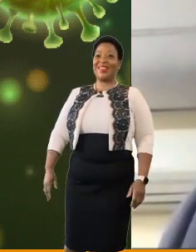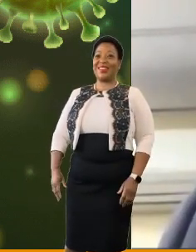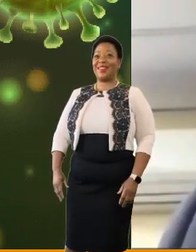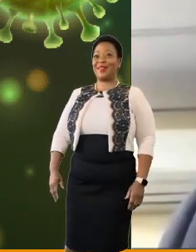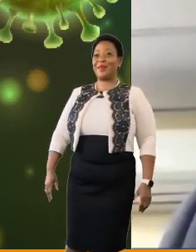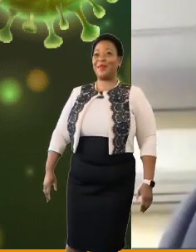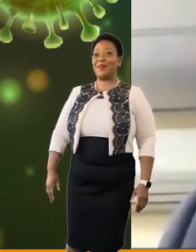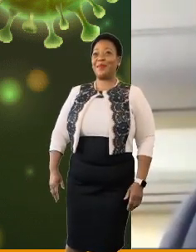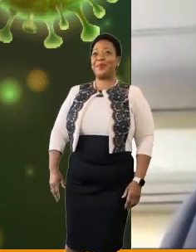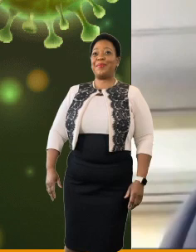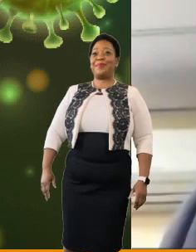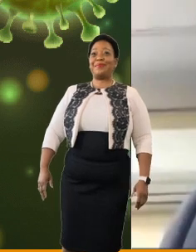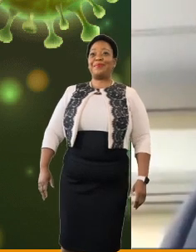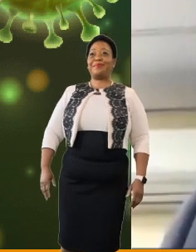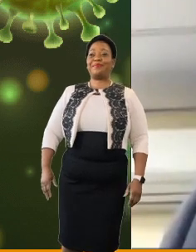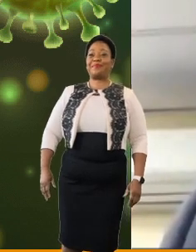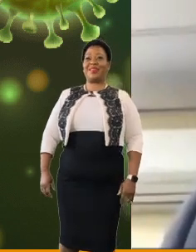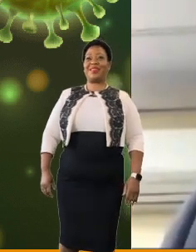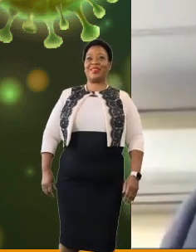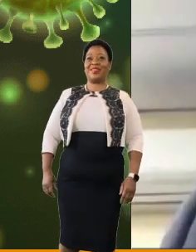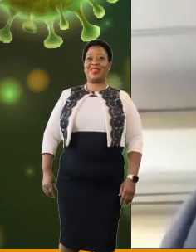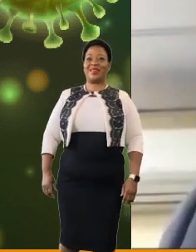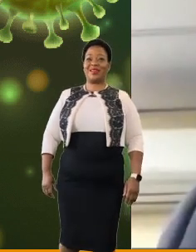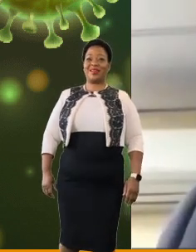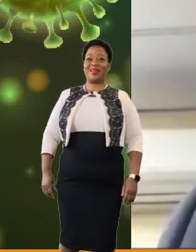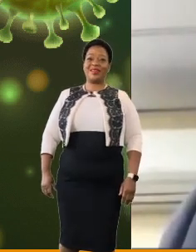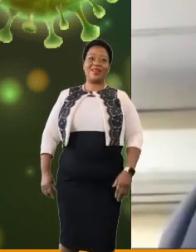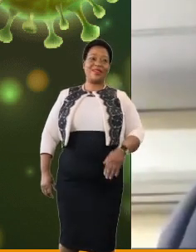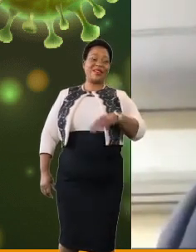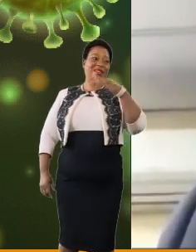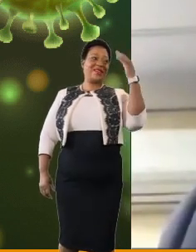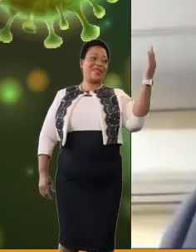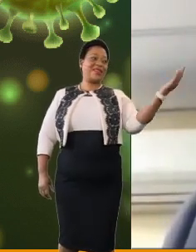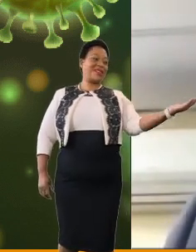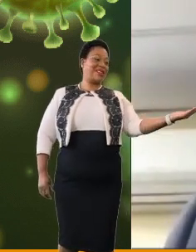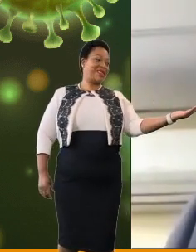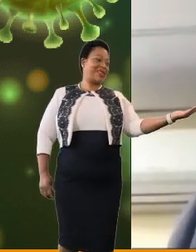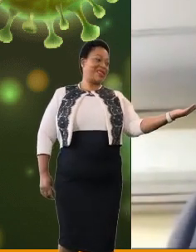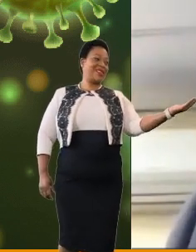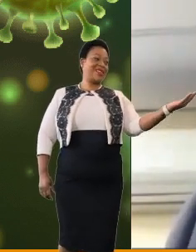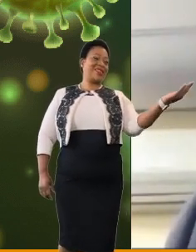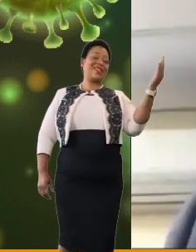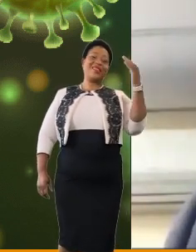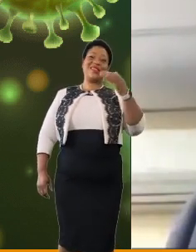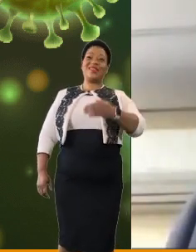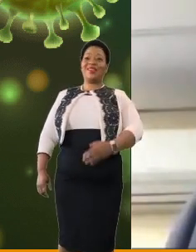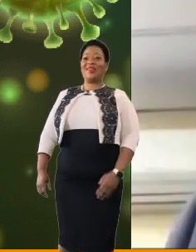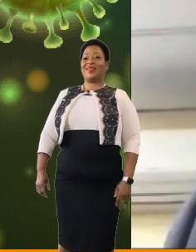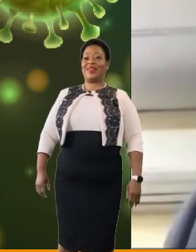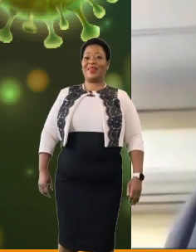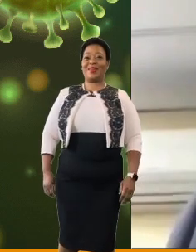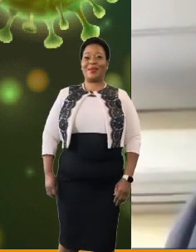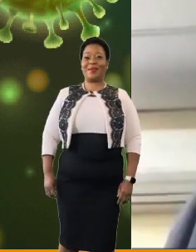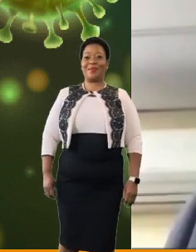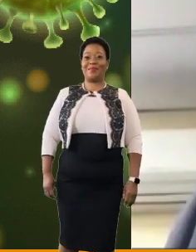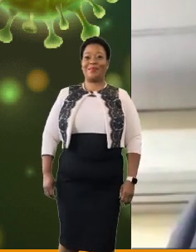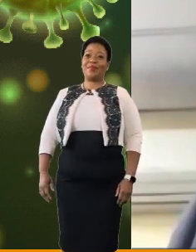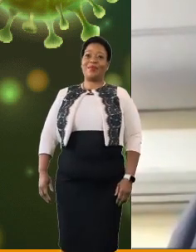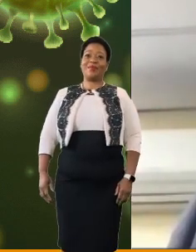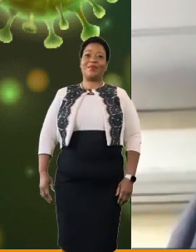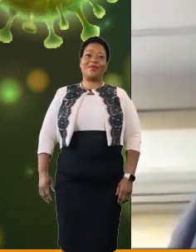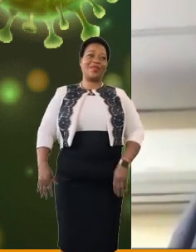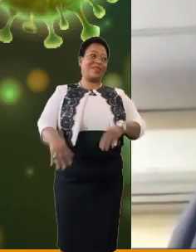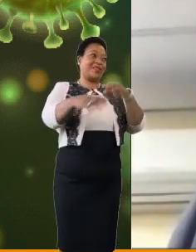to keep the relationship between the employee and the employer intact. Because with this benefit, the employer pays their salary and